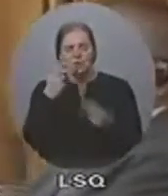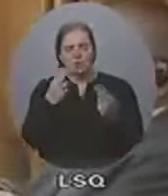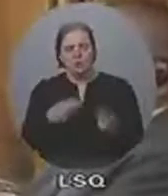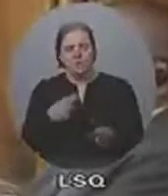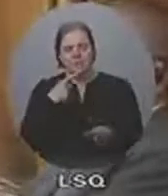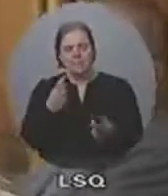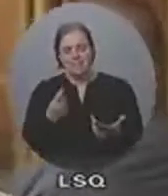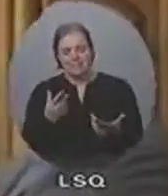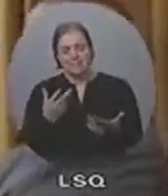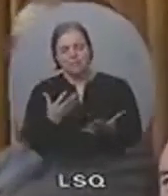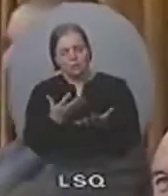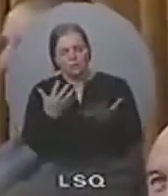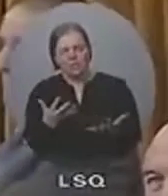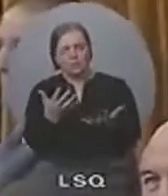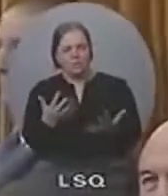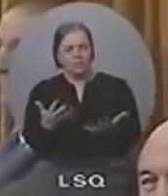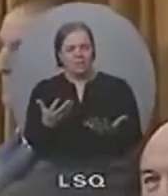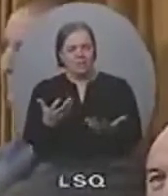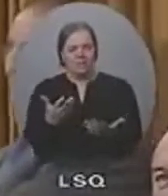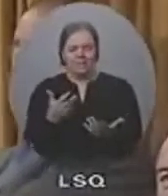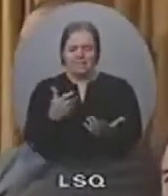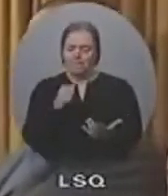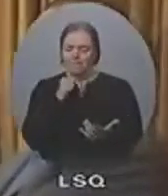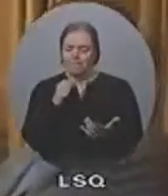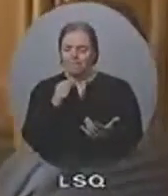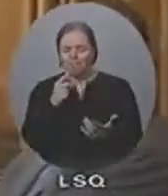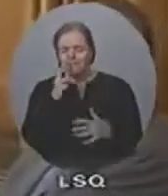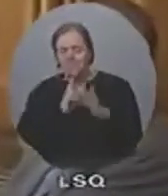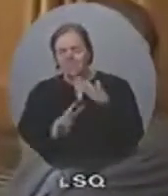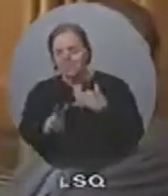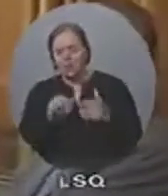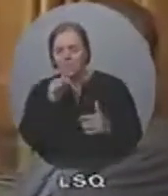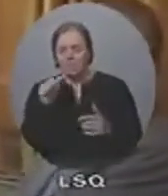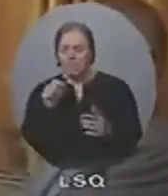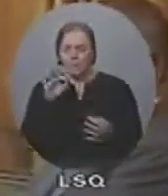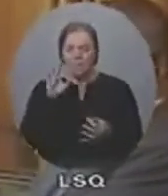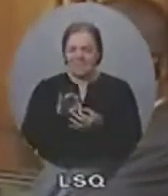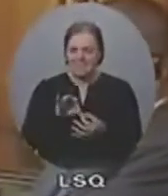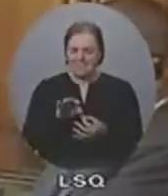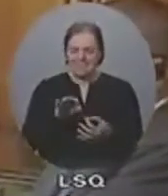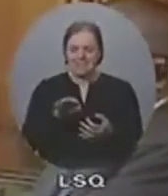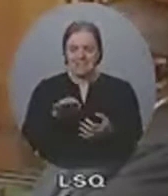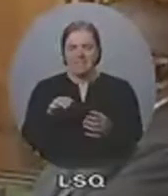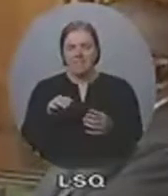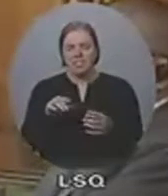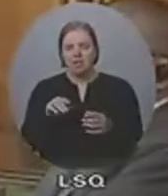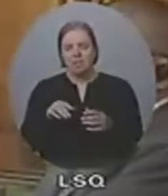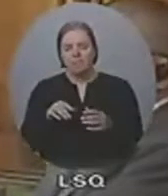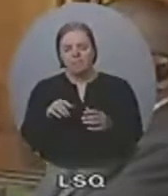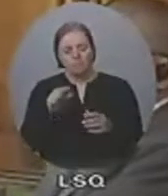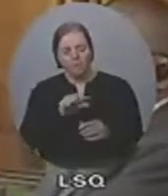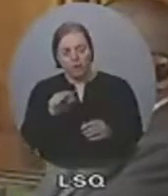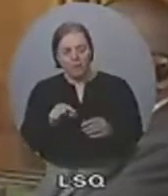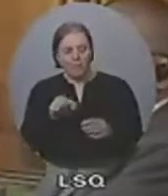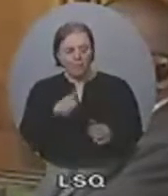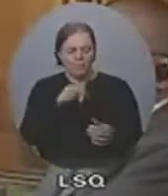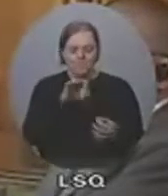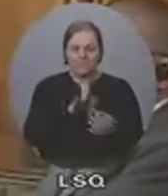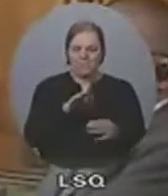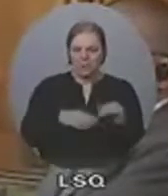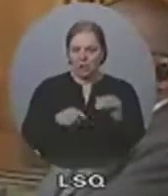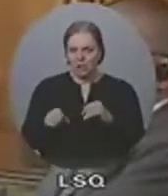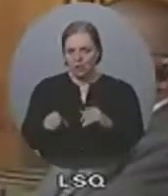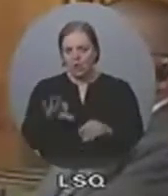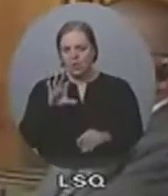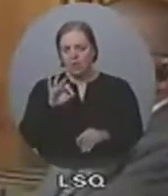are private sector independent economist estimates. The government is 9 times out of 15 more accurate. We're going to stick with